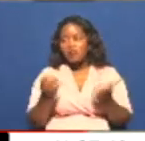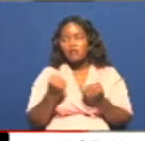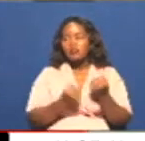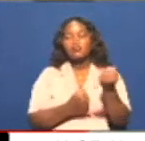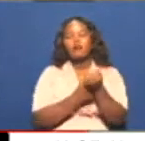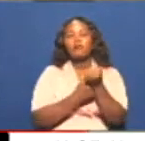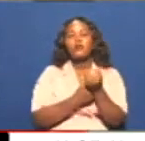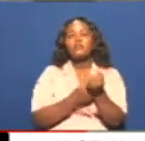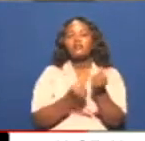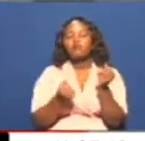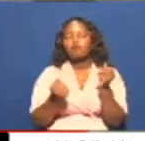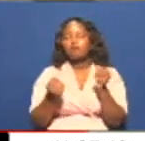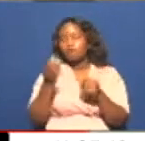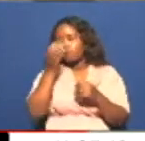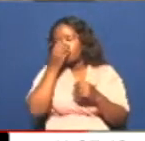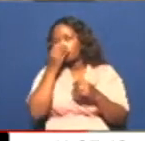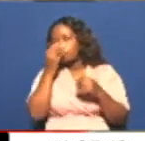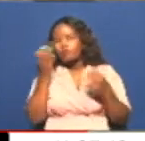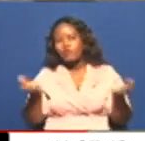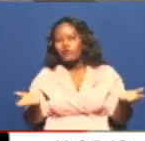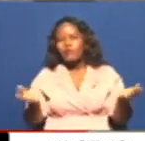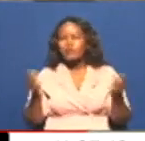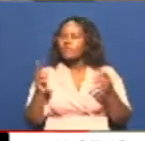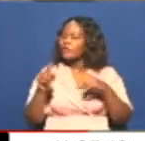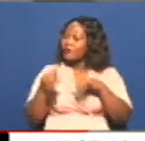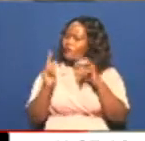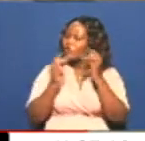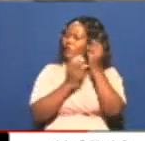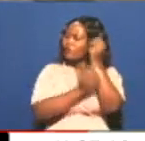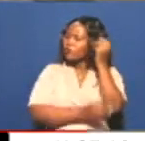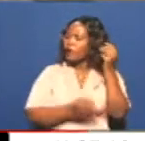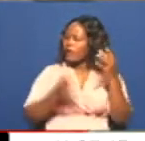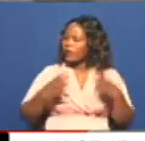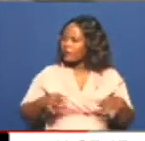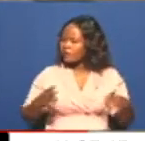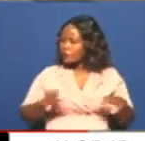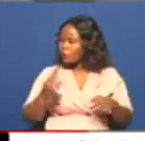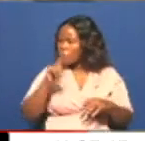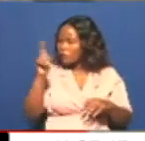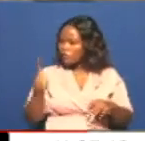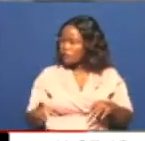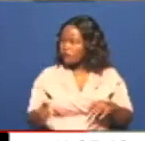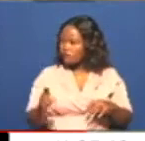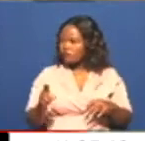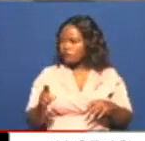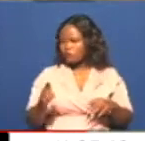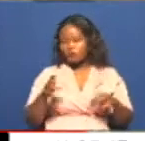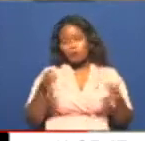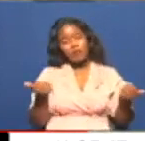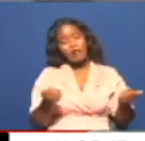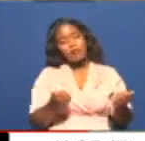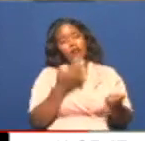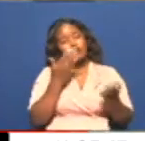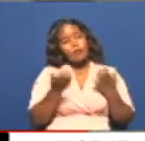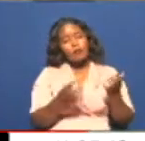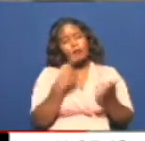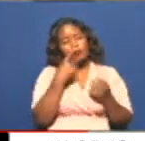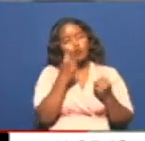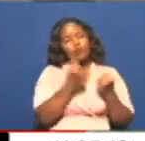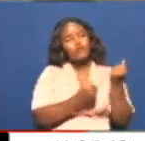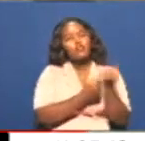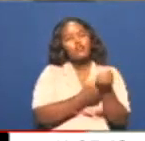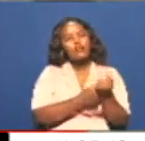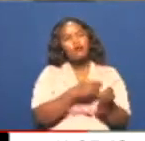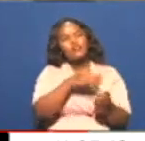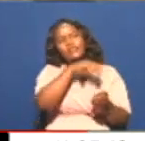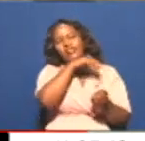William Ruto, mm-hmm. are they necessarily hustlers? And then those who support maybe Honorable Raila Odinga, mm-hmm. are